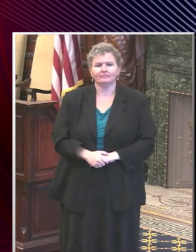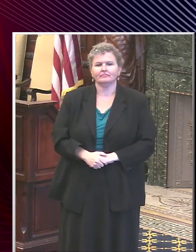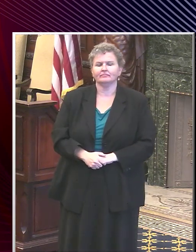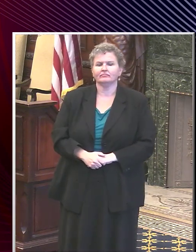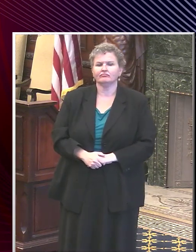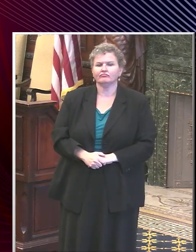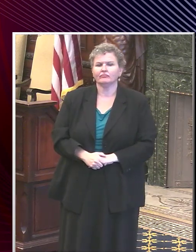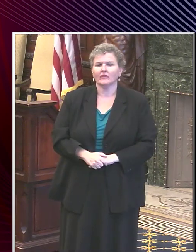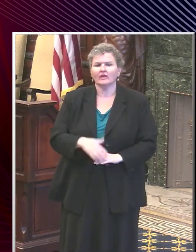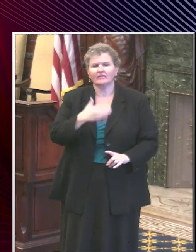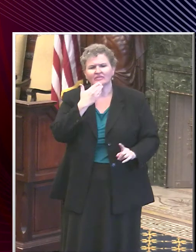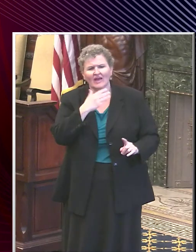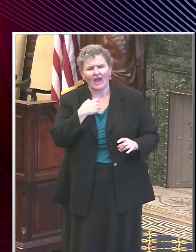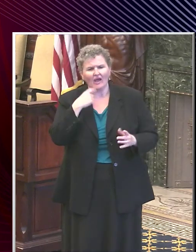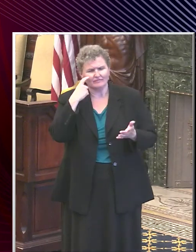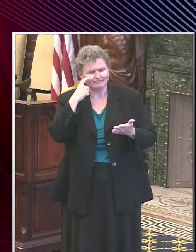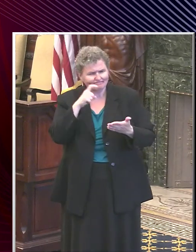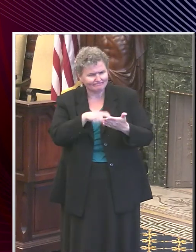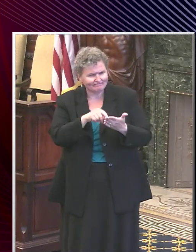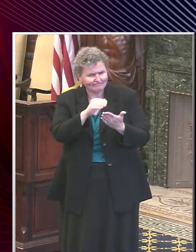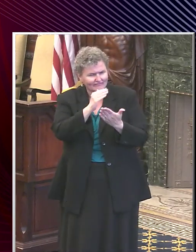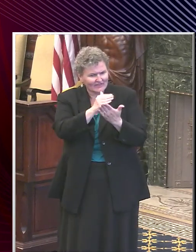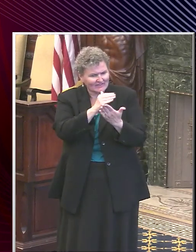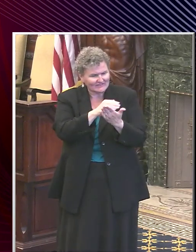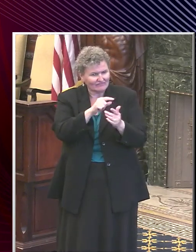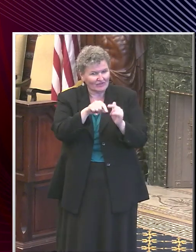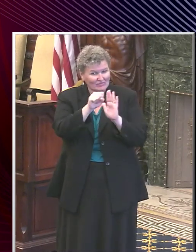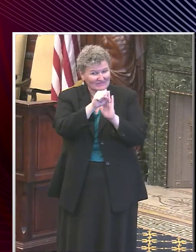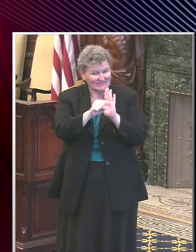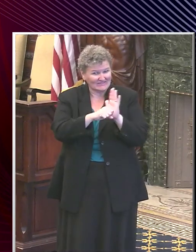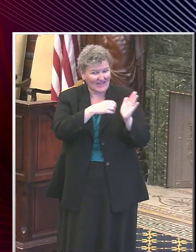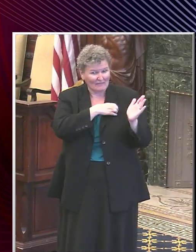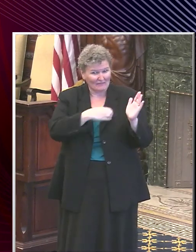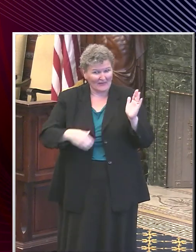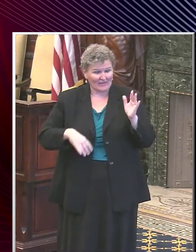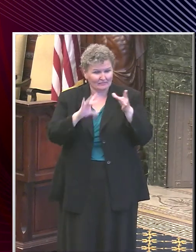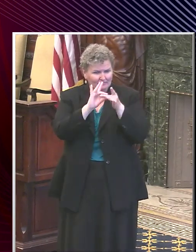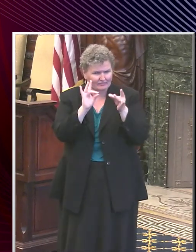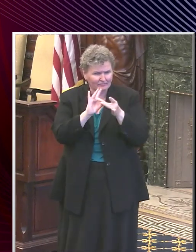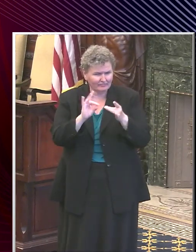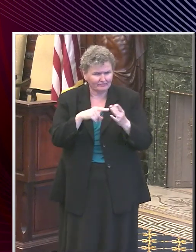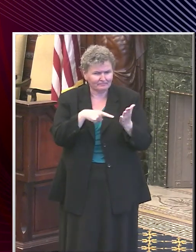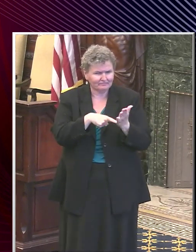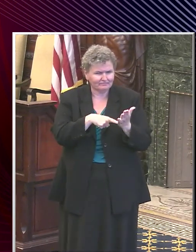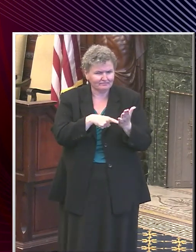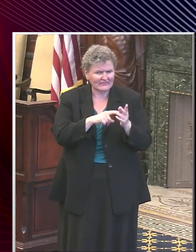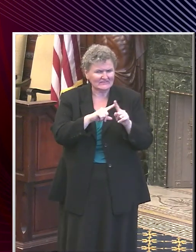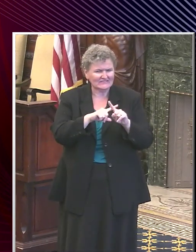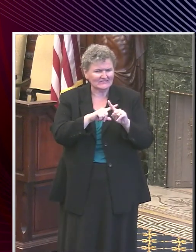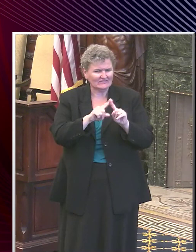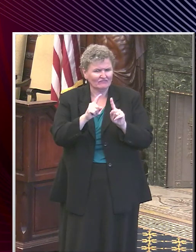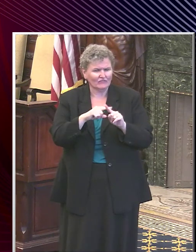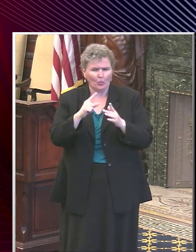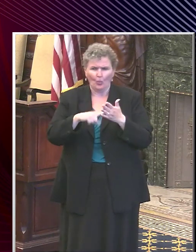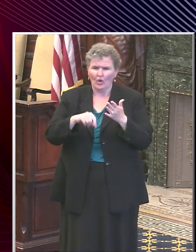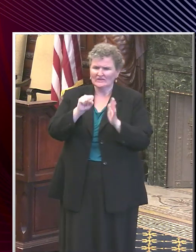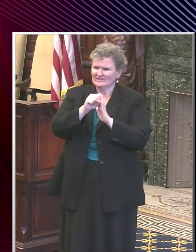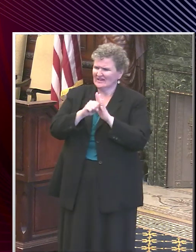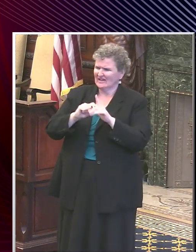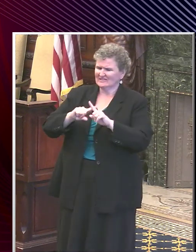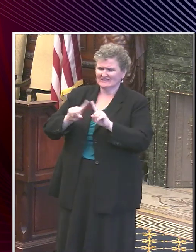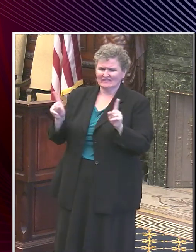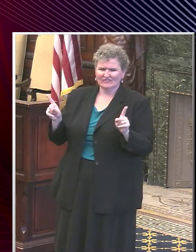just looking at the list of states the mayor mentioned, and it appears to be different from the list that the state has put out of states